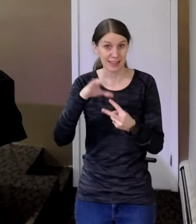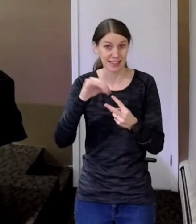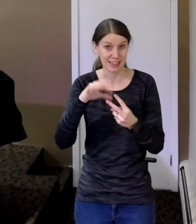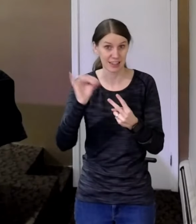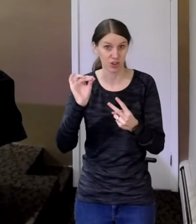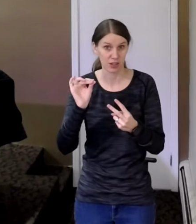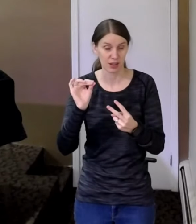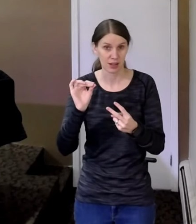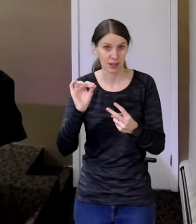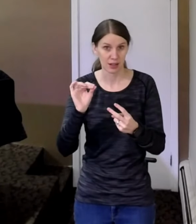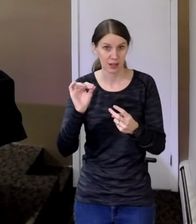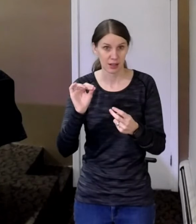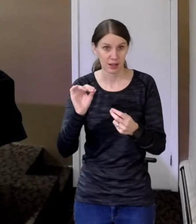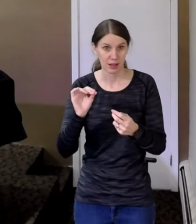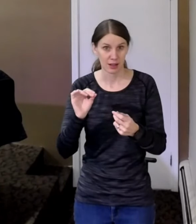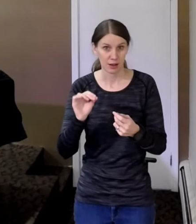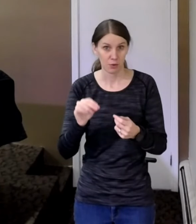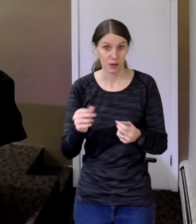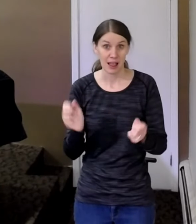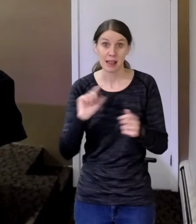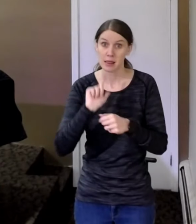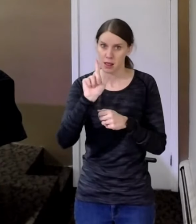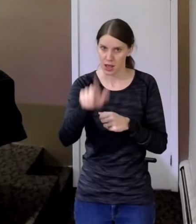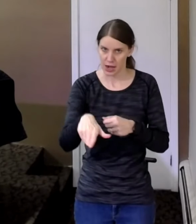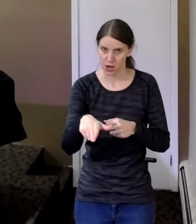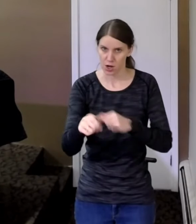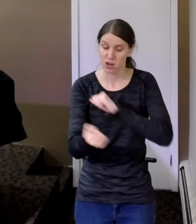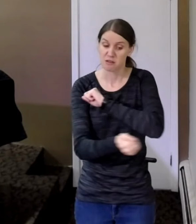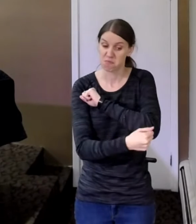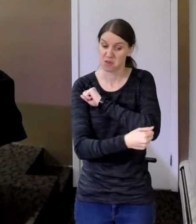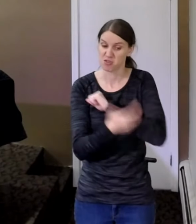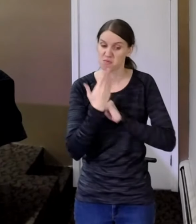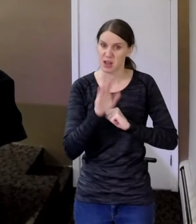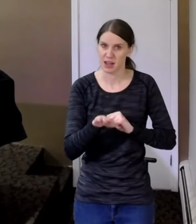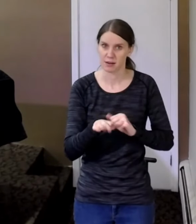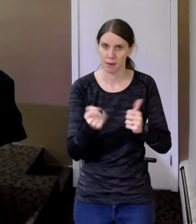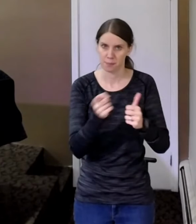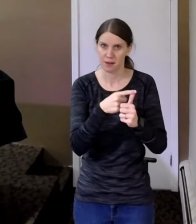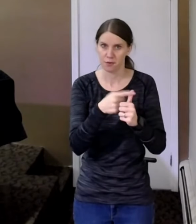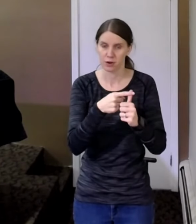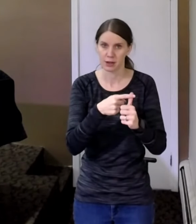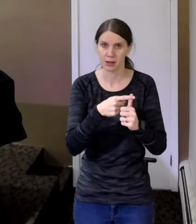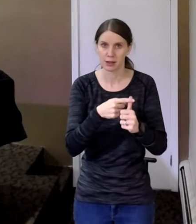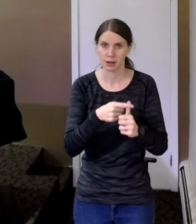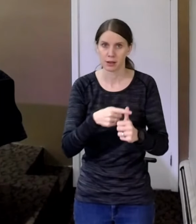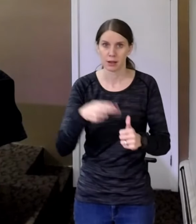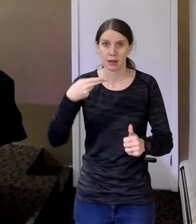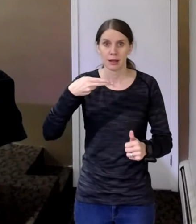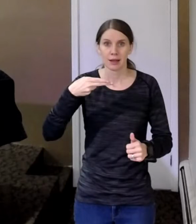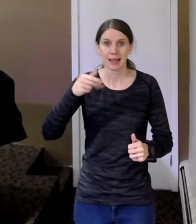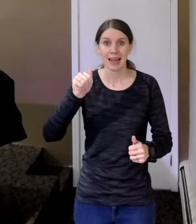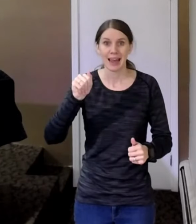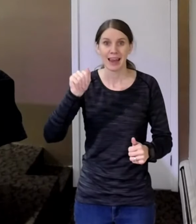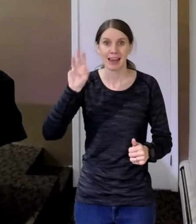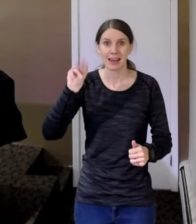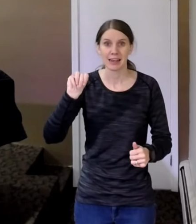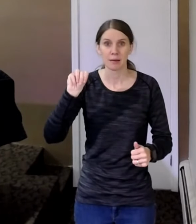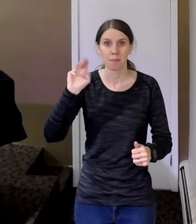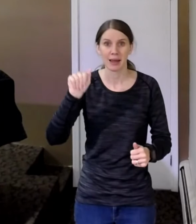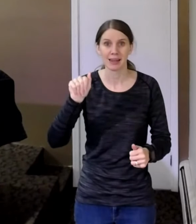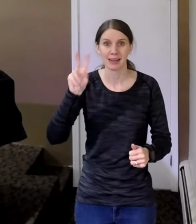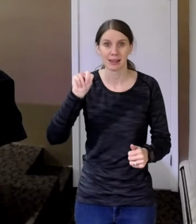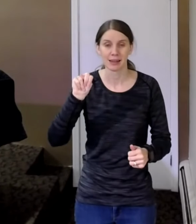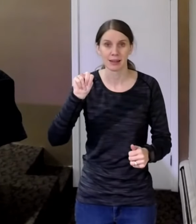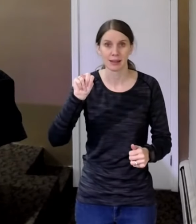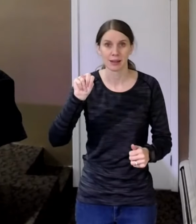that turned out to be pretty bad. The first one is Haman and Mordecai from Esther. You remember them?